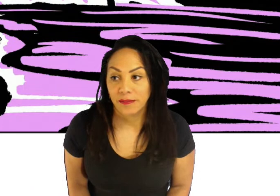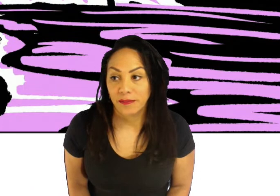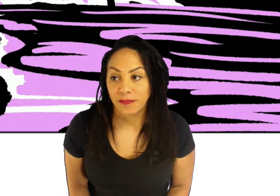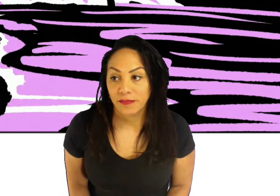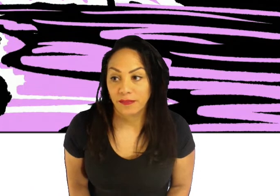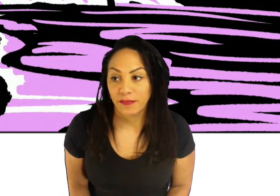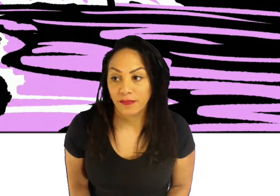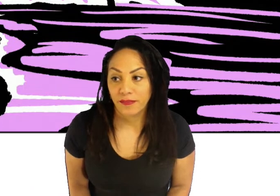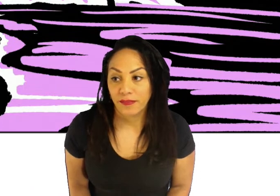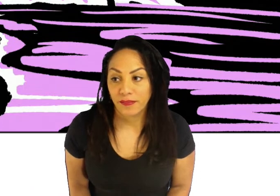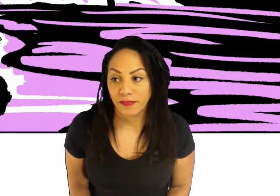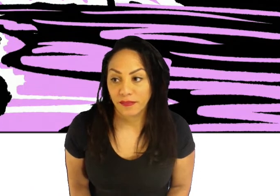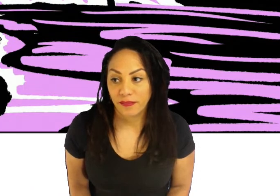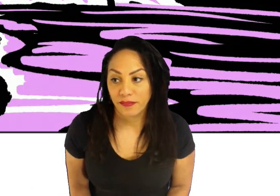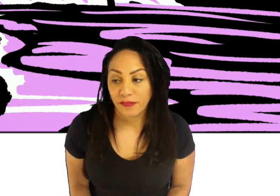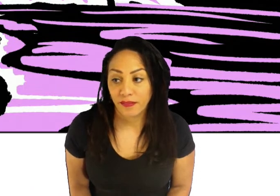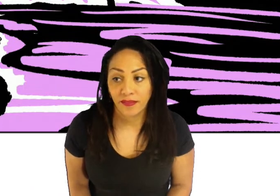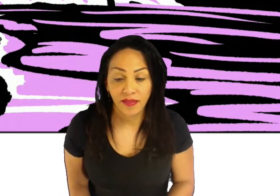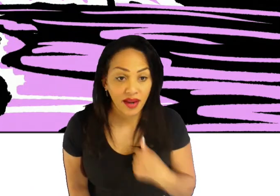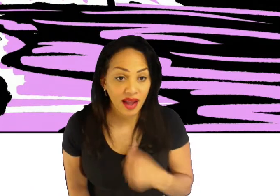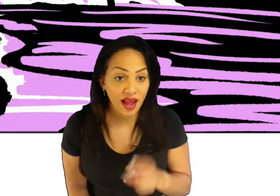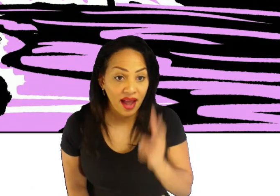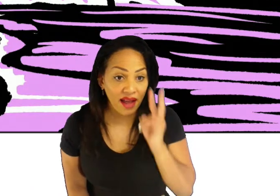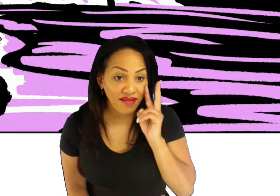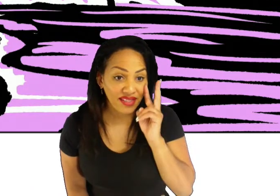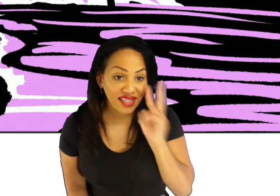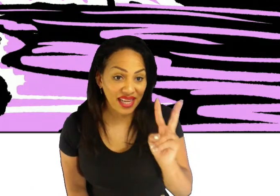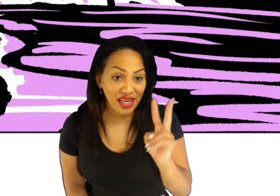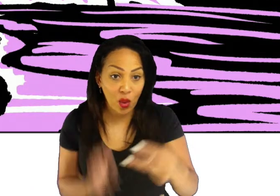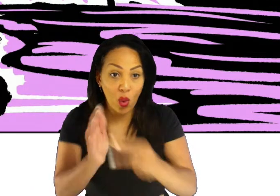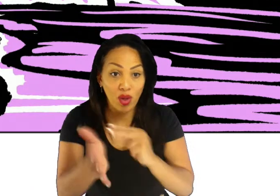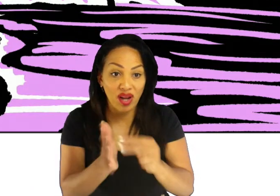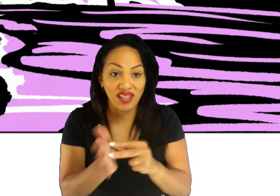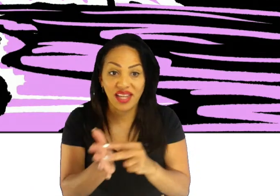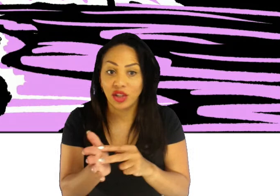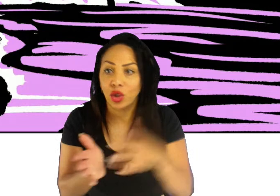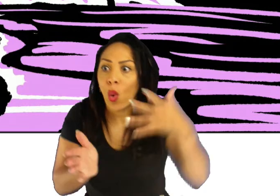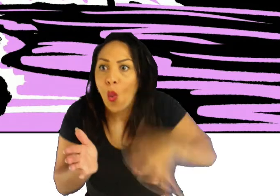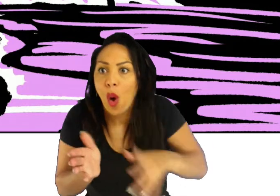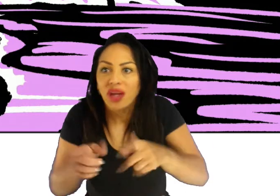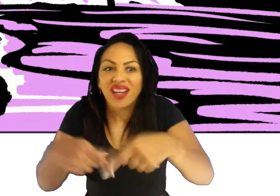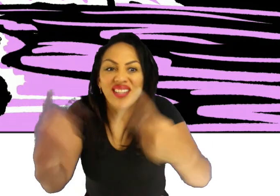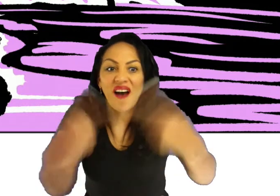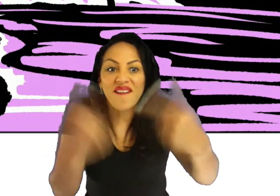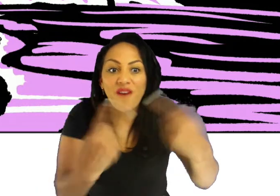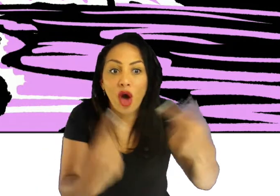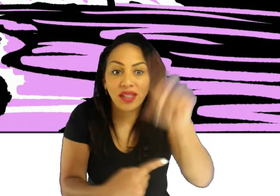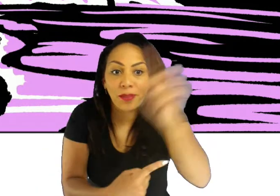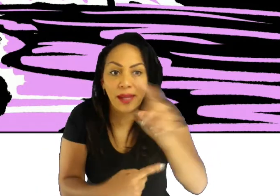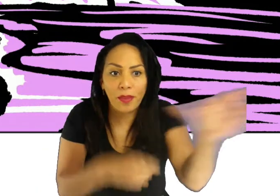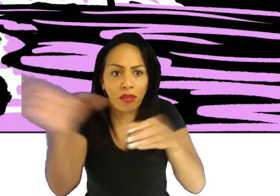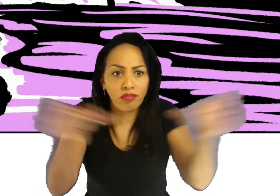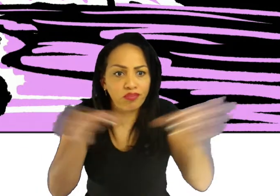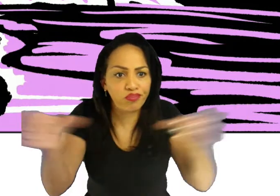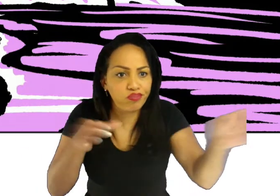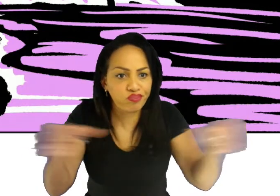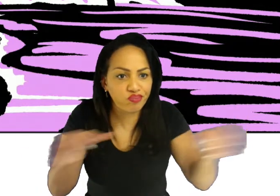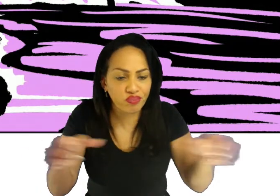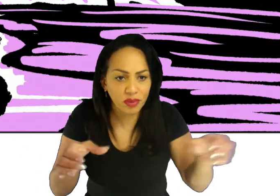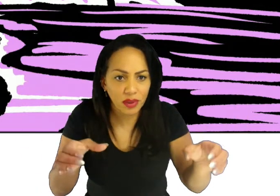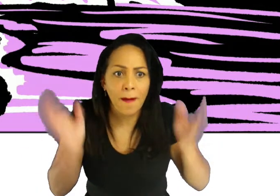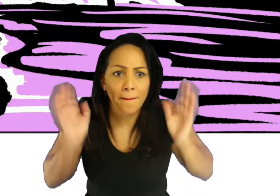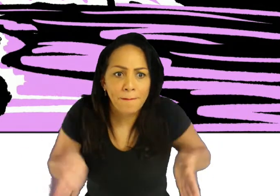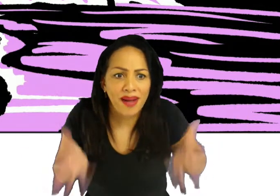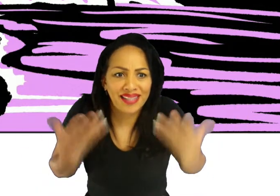organization wanted to appear more diverse, and then very quickly realized that the organization